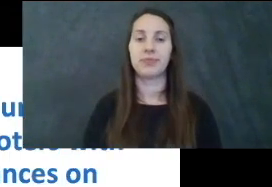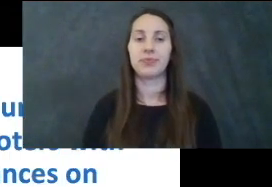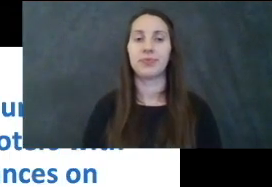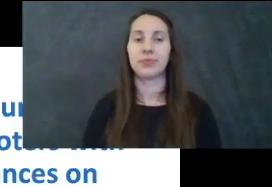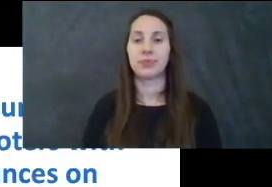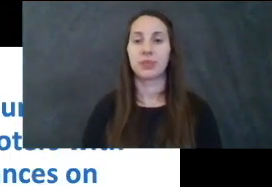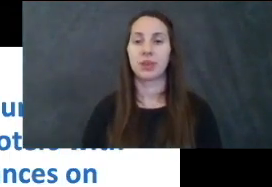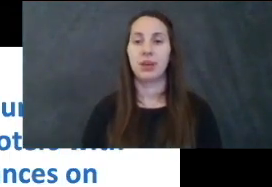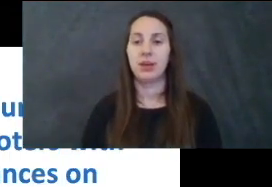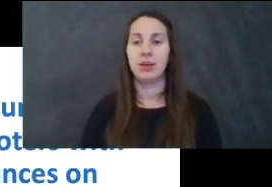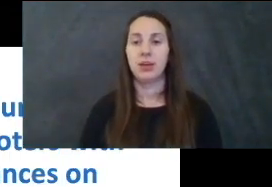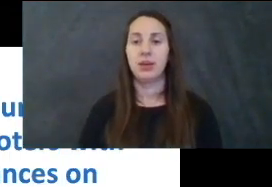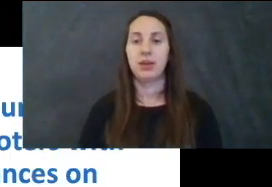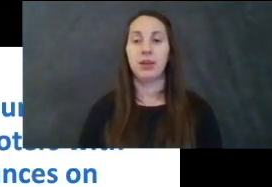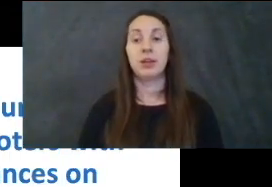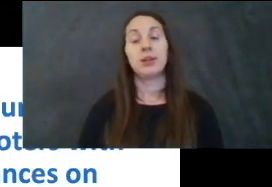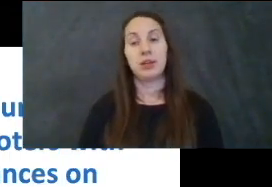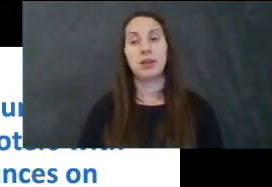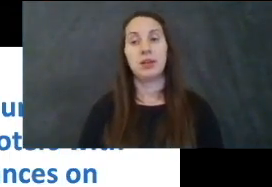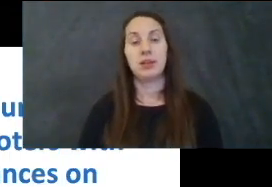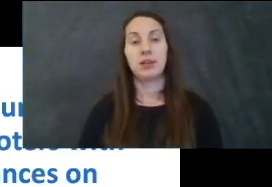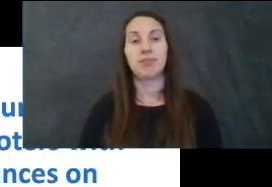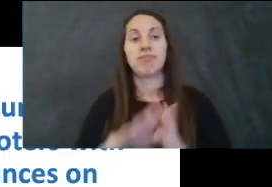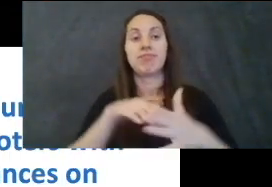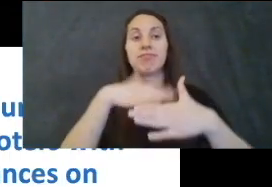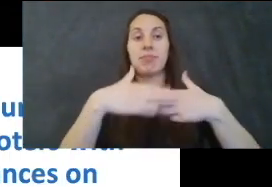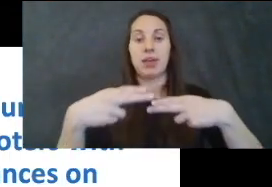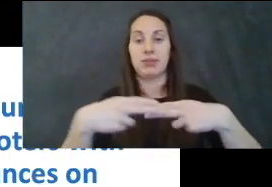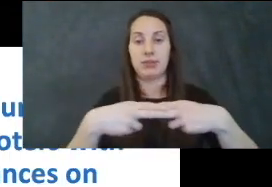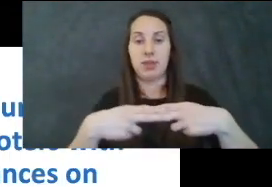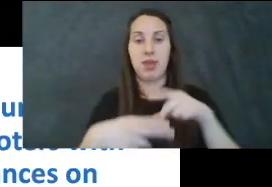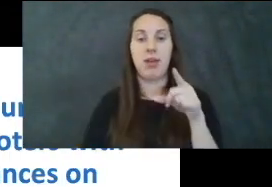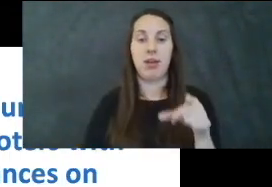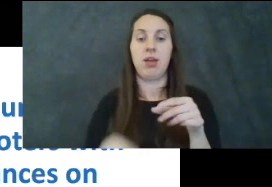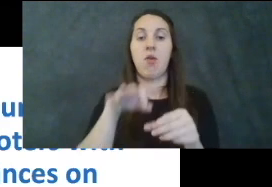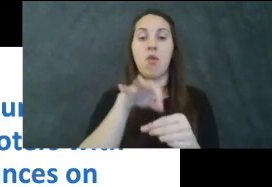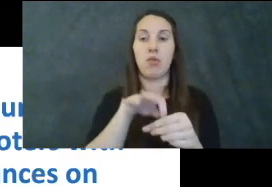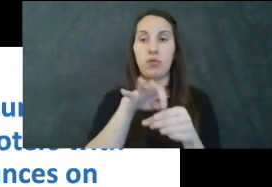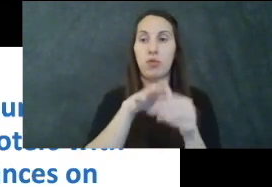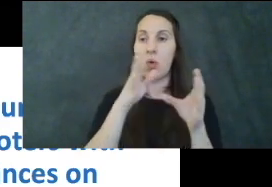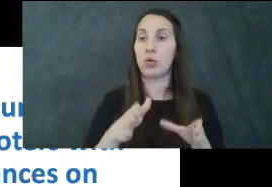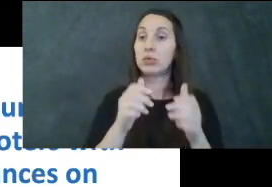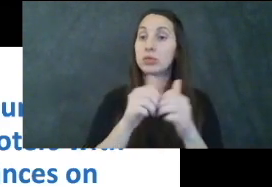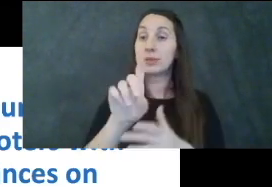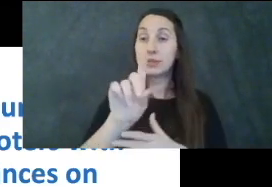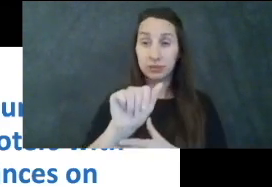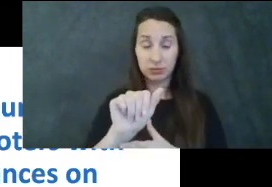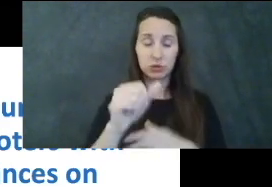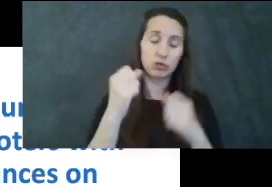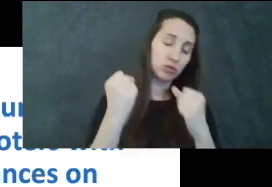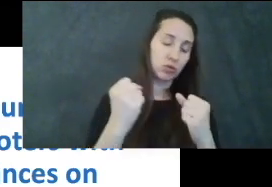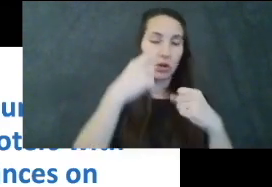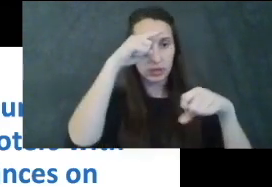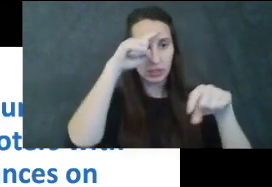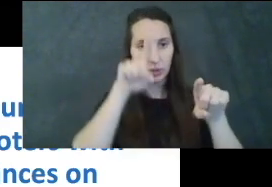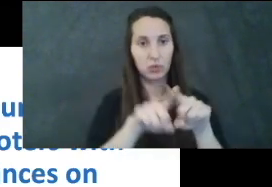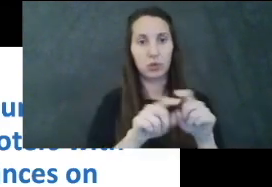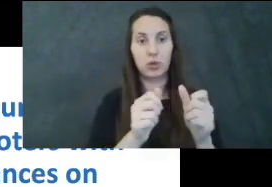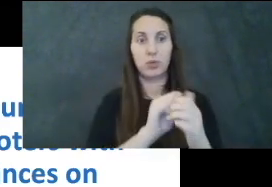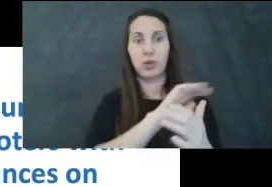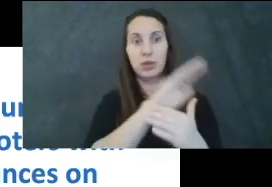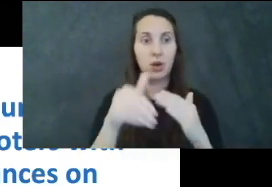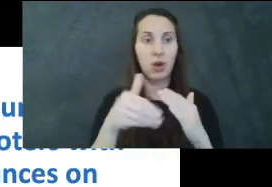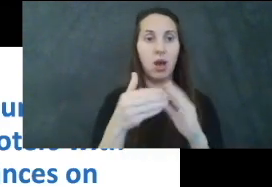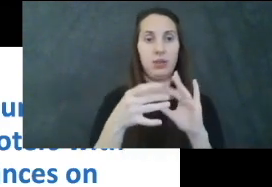If we look if we turn to the next slide, voters with disabilities strongly agree with all of the statements